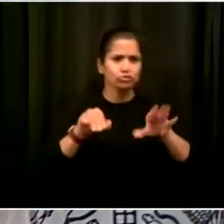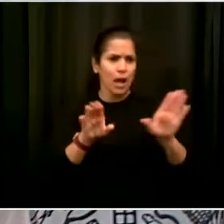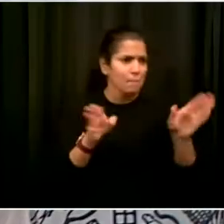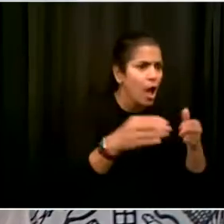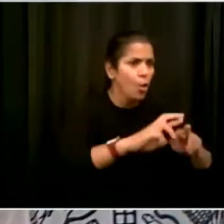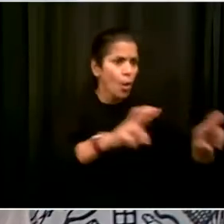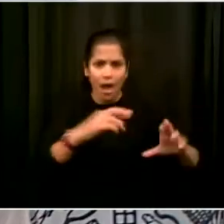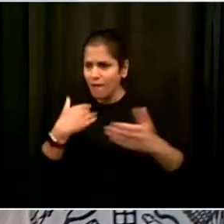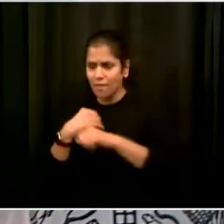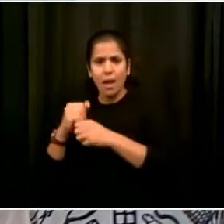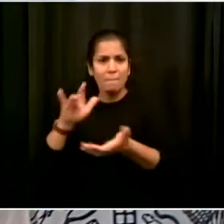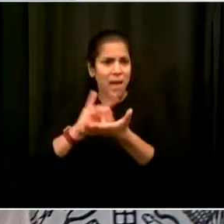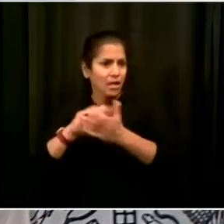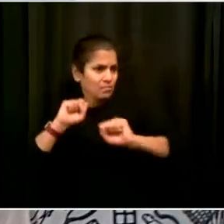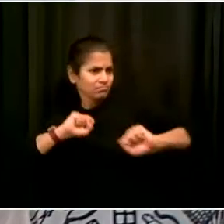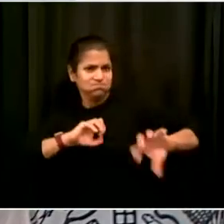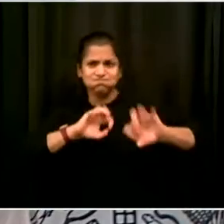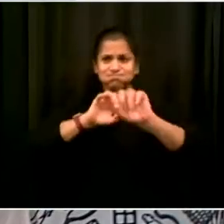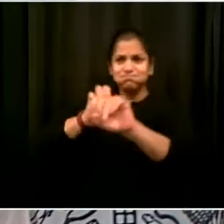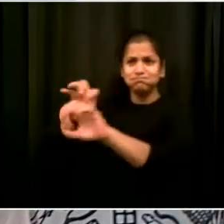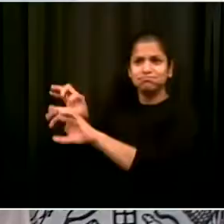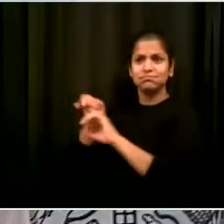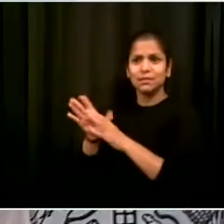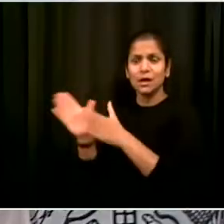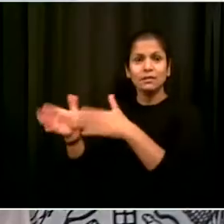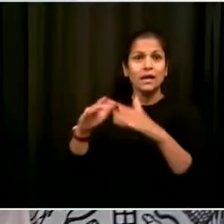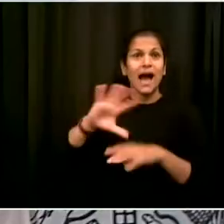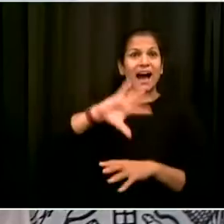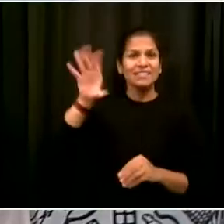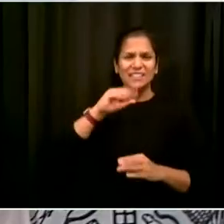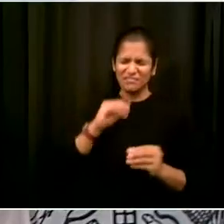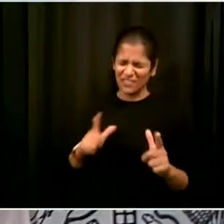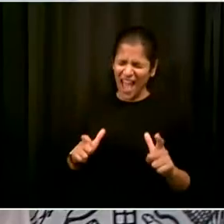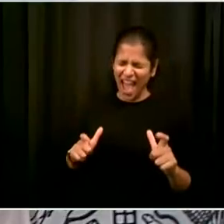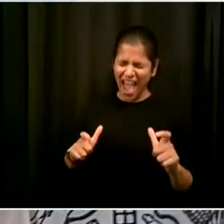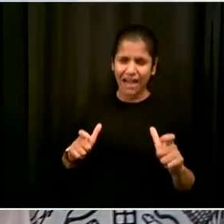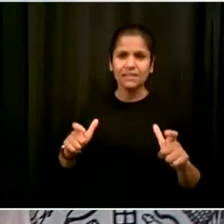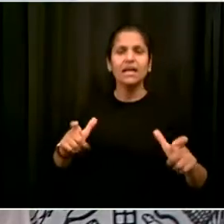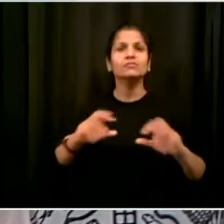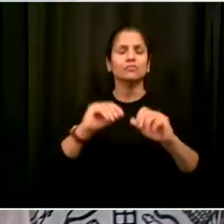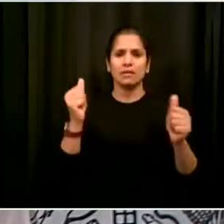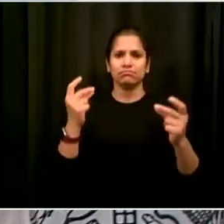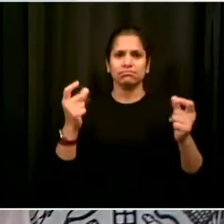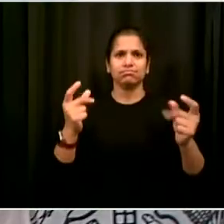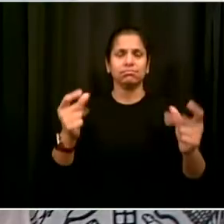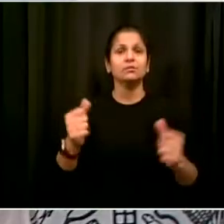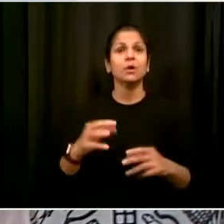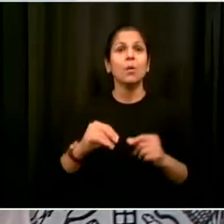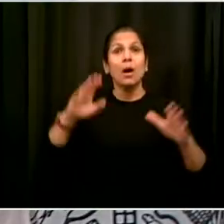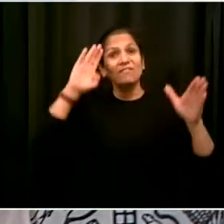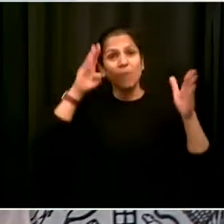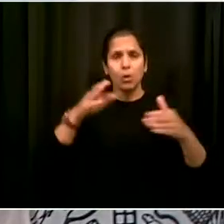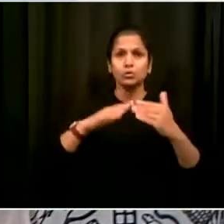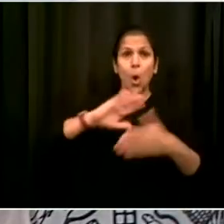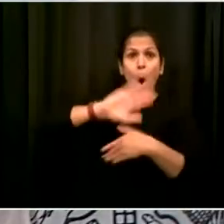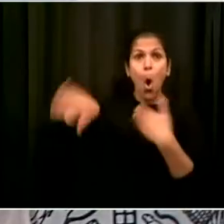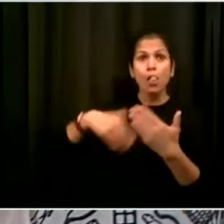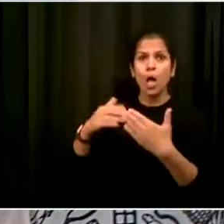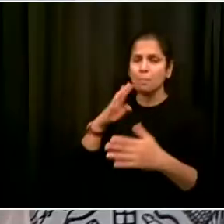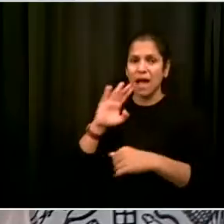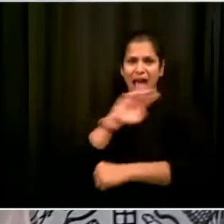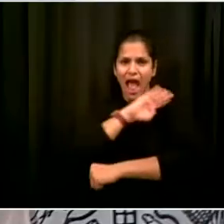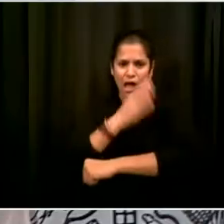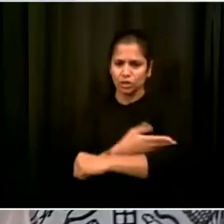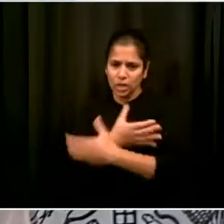That's what we must do. And we must focus all our energies not only on ensuring this happens well and